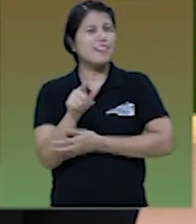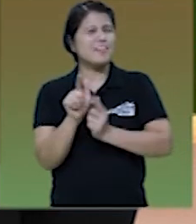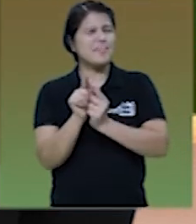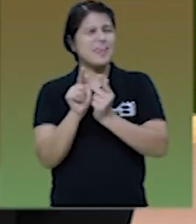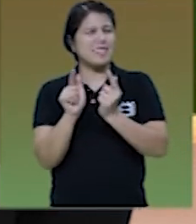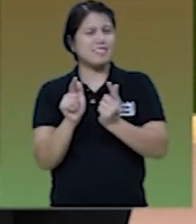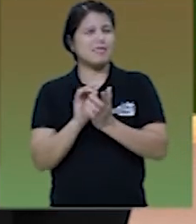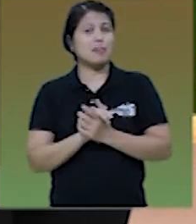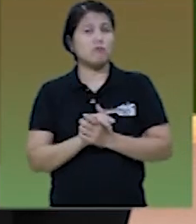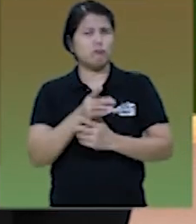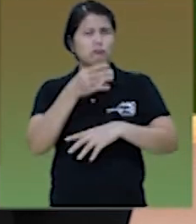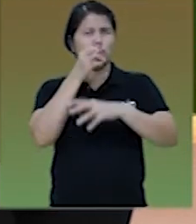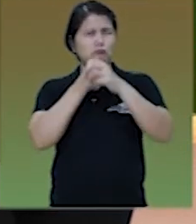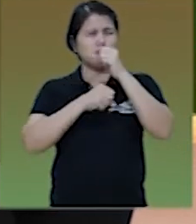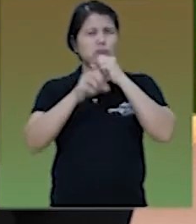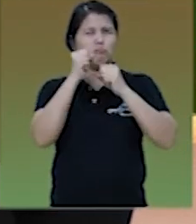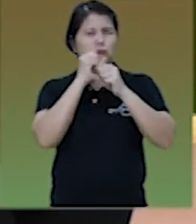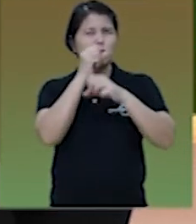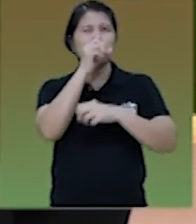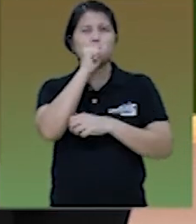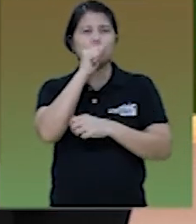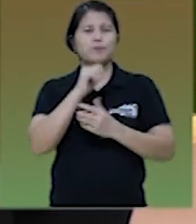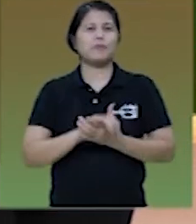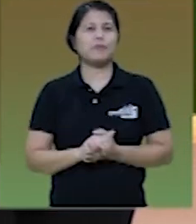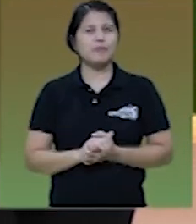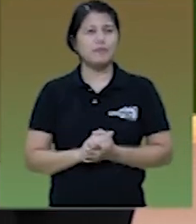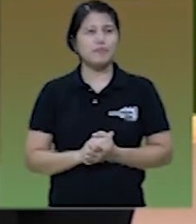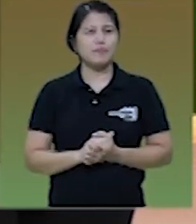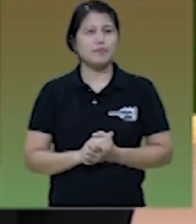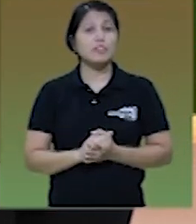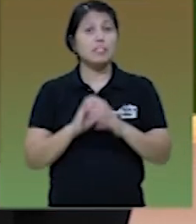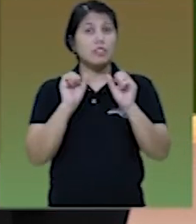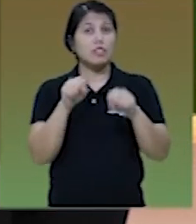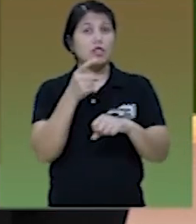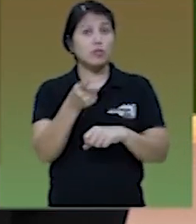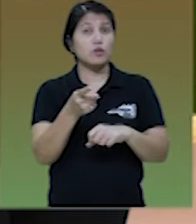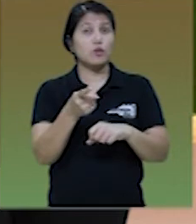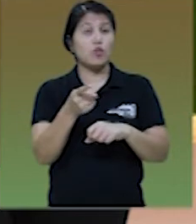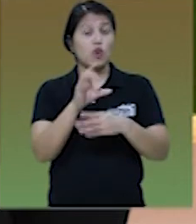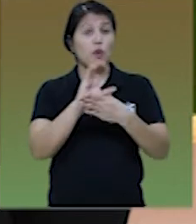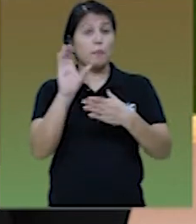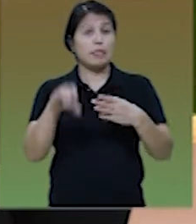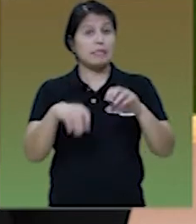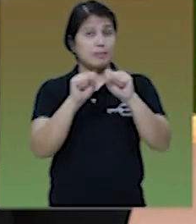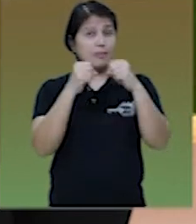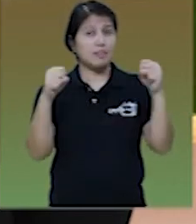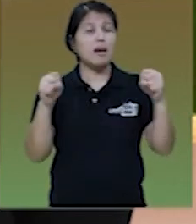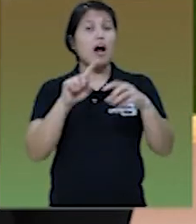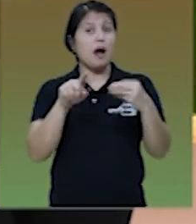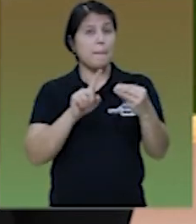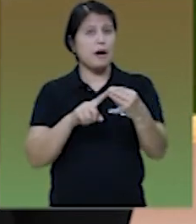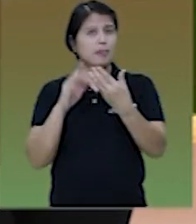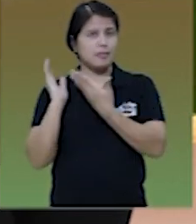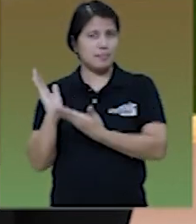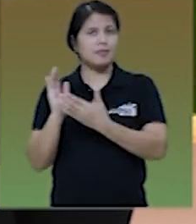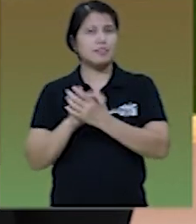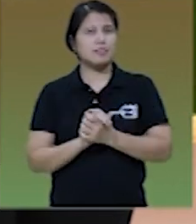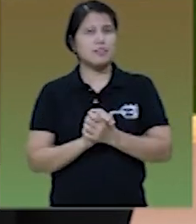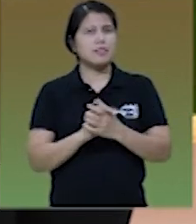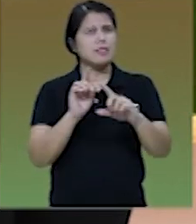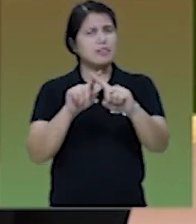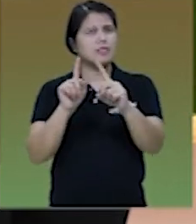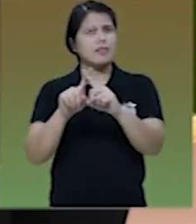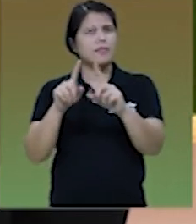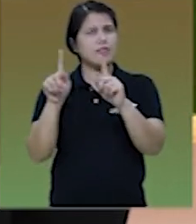Great, drinking milk. Now, can you complete the sentences about it with